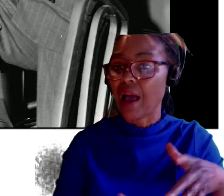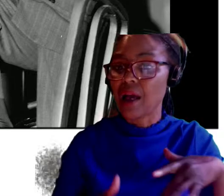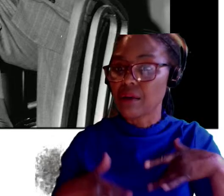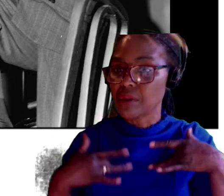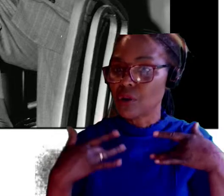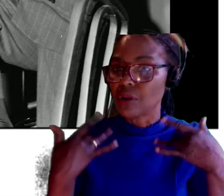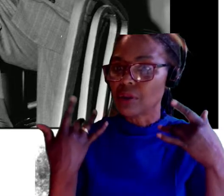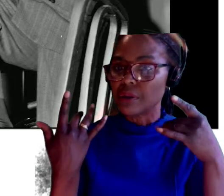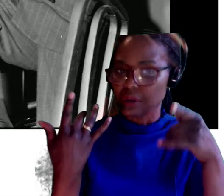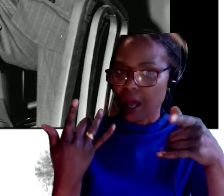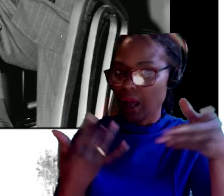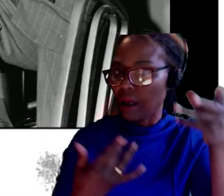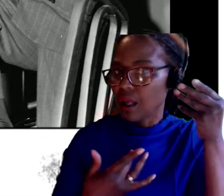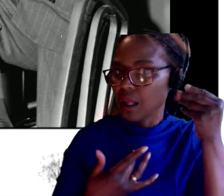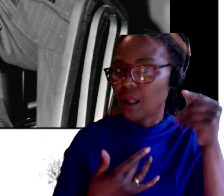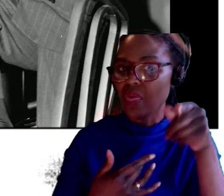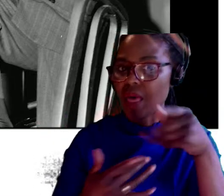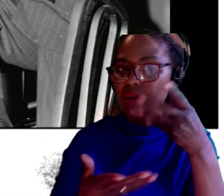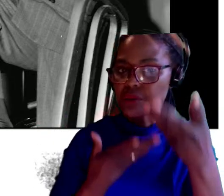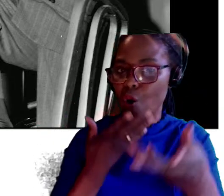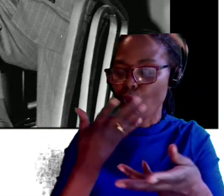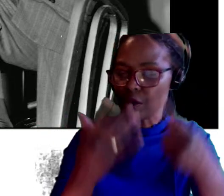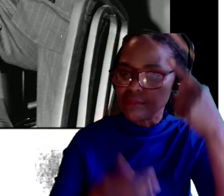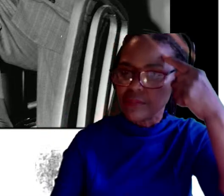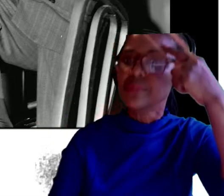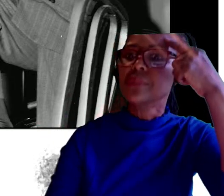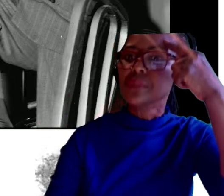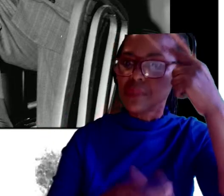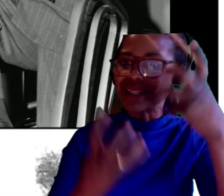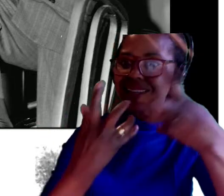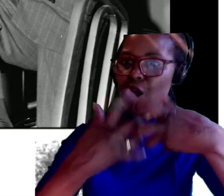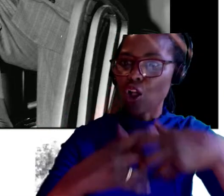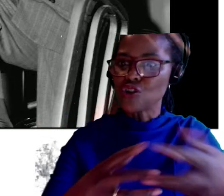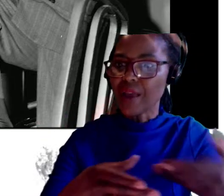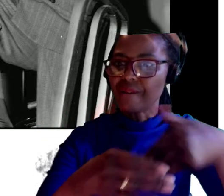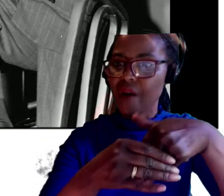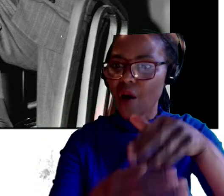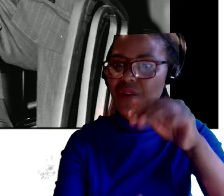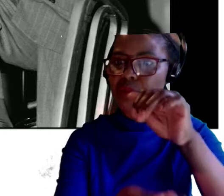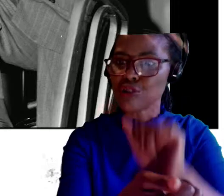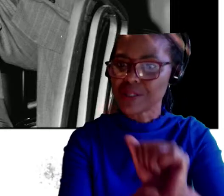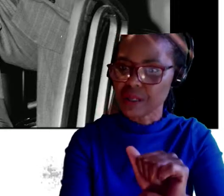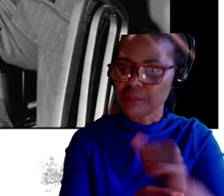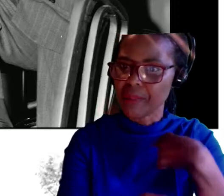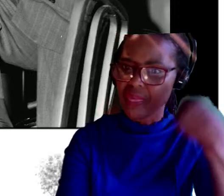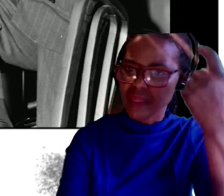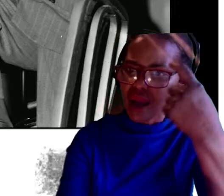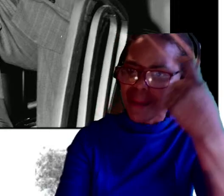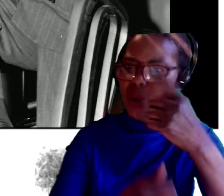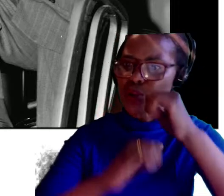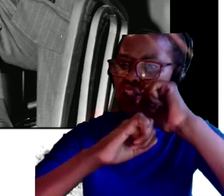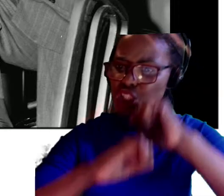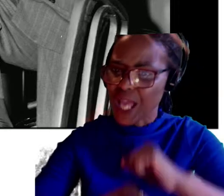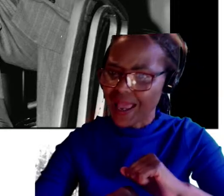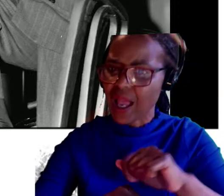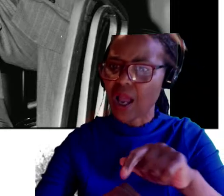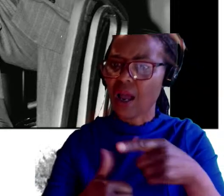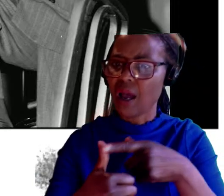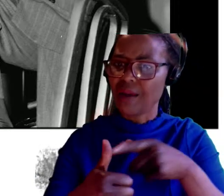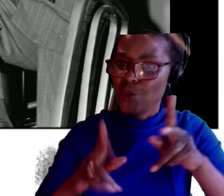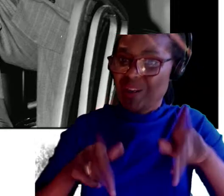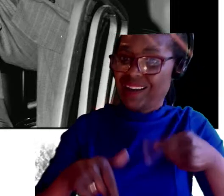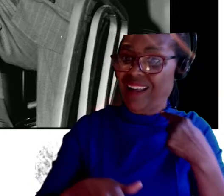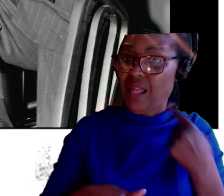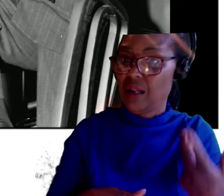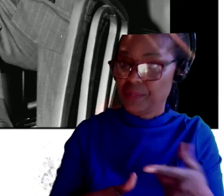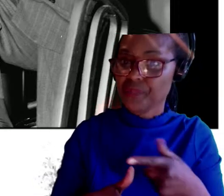based on the conflict between these technologies. On the one hand, the chair, a device that does not do a